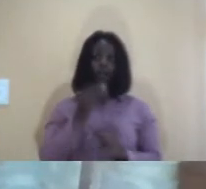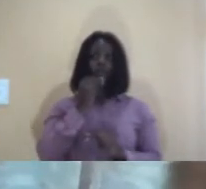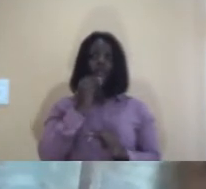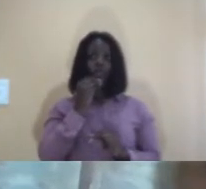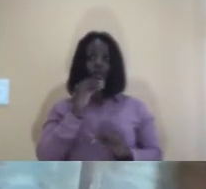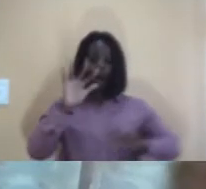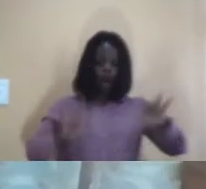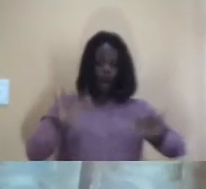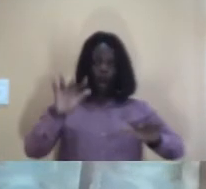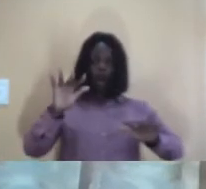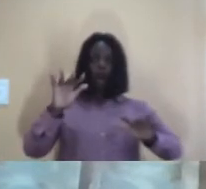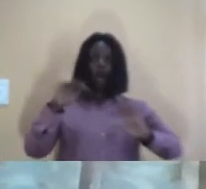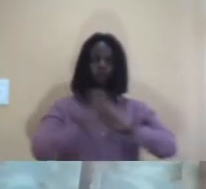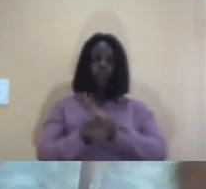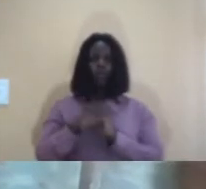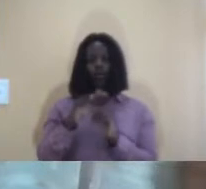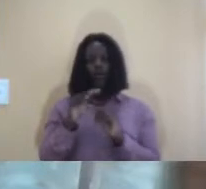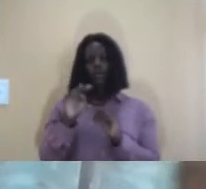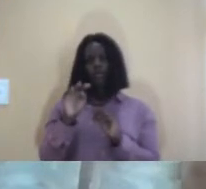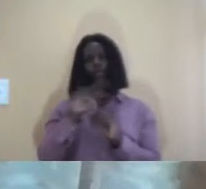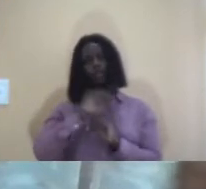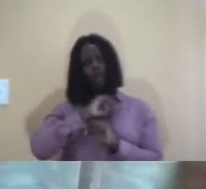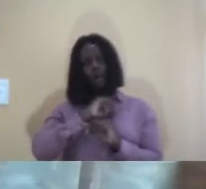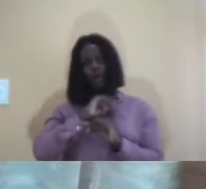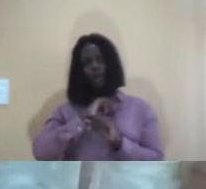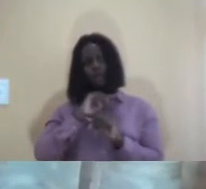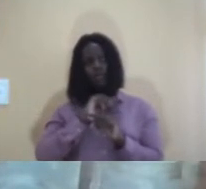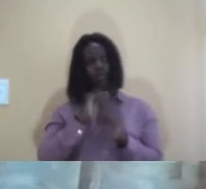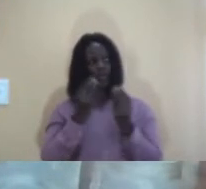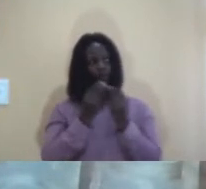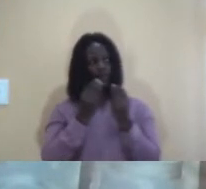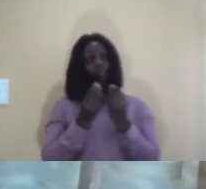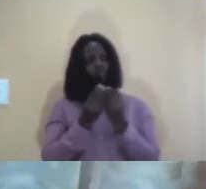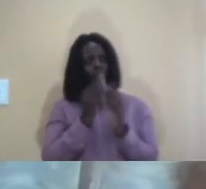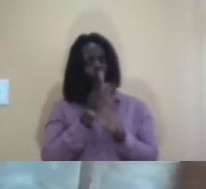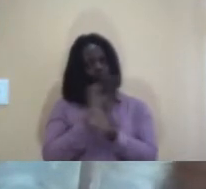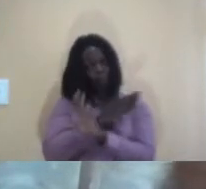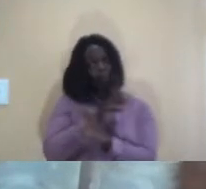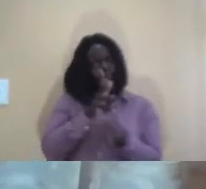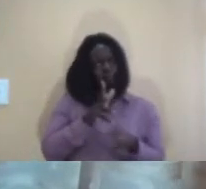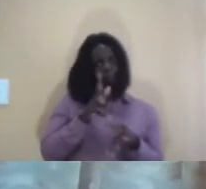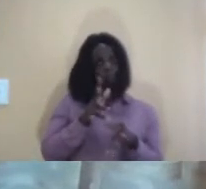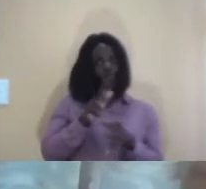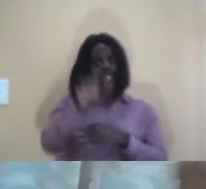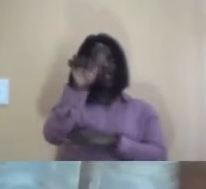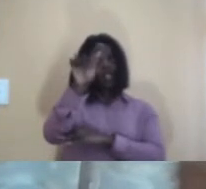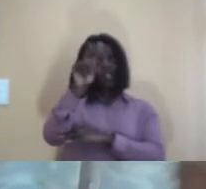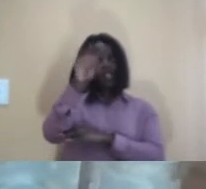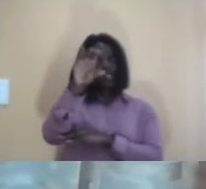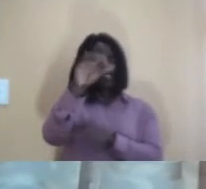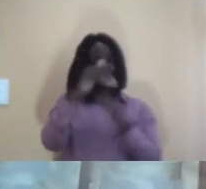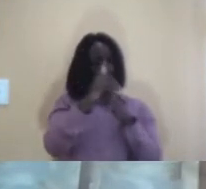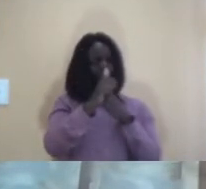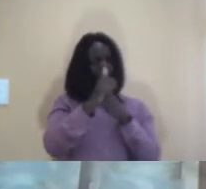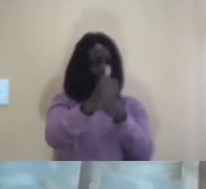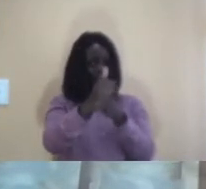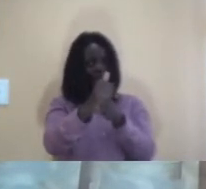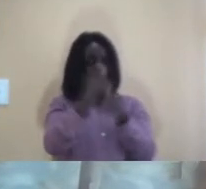stability. In view of the above, Chairperson, it is clear that the ANC-led department, under